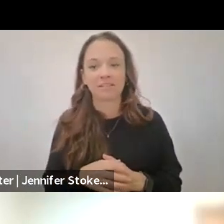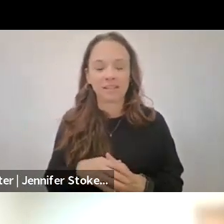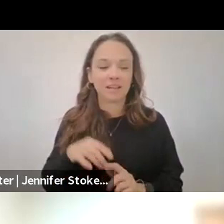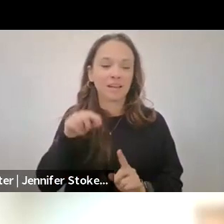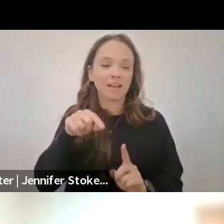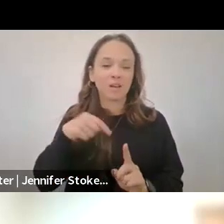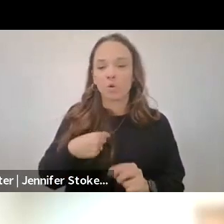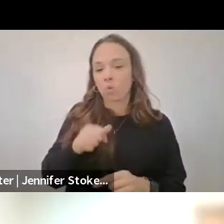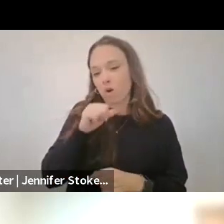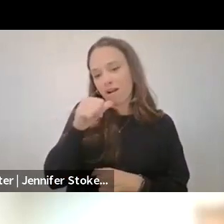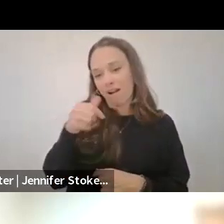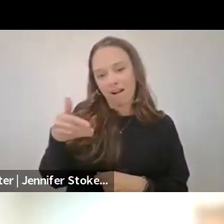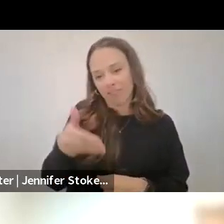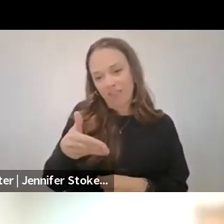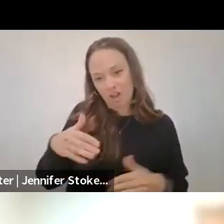we're not there yet.